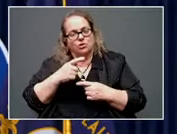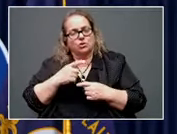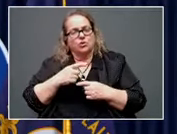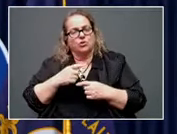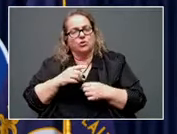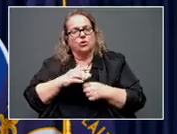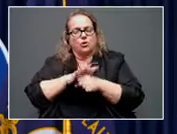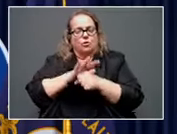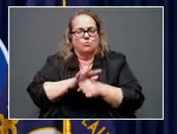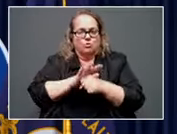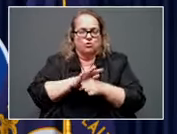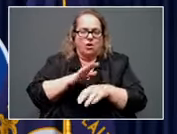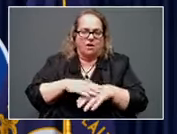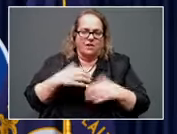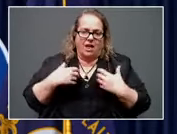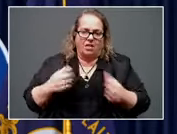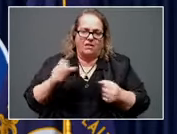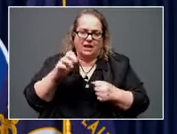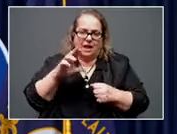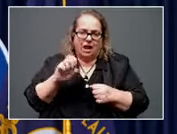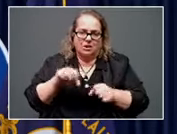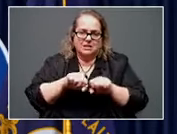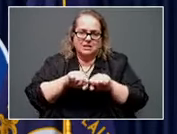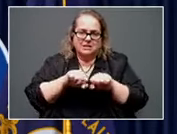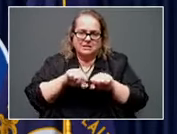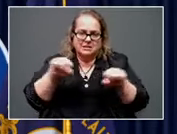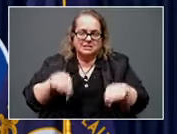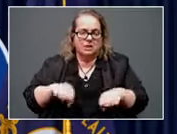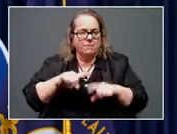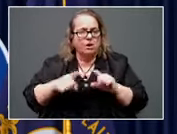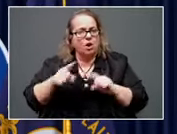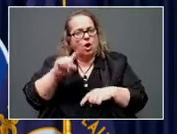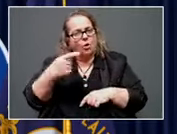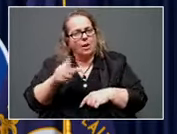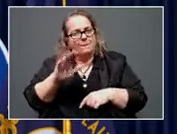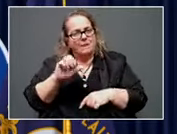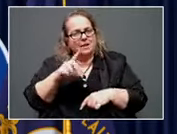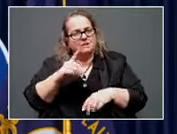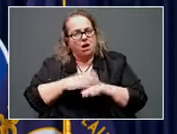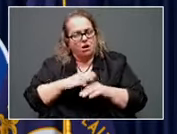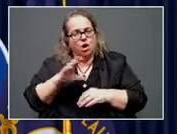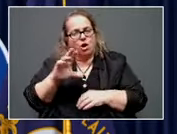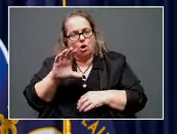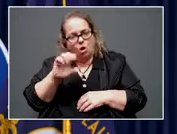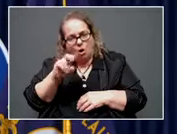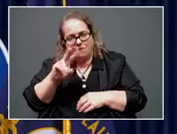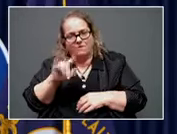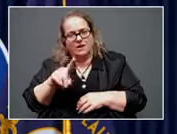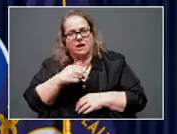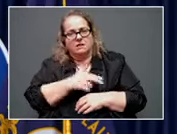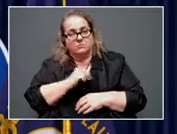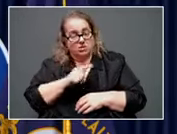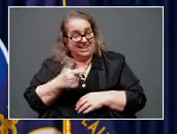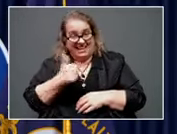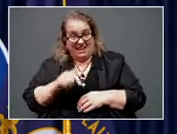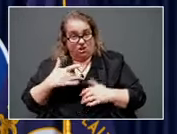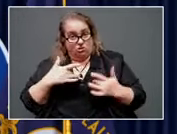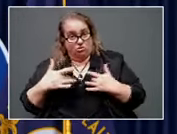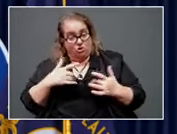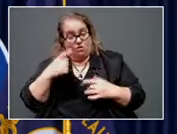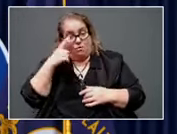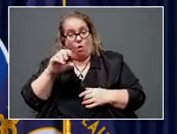However, they're only based on COVID hospitalizations. So are there any concerns about the overall hospital capacity and